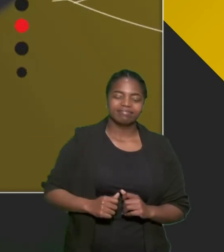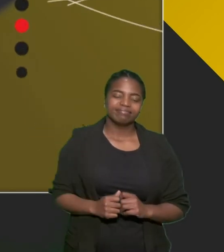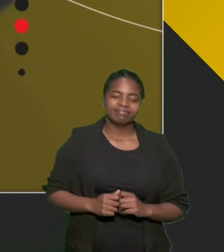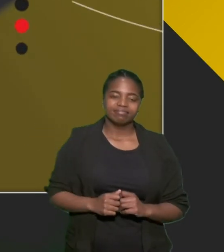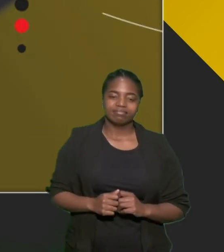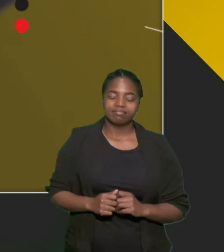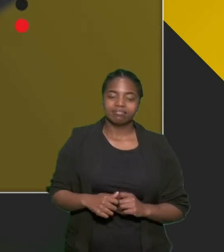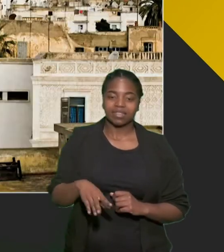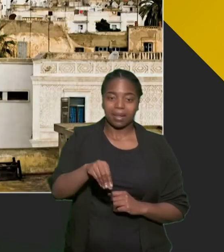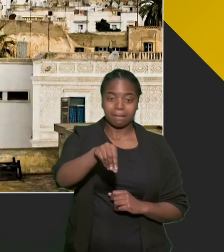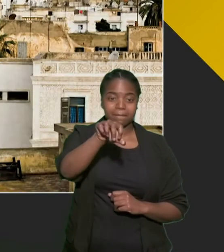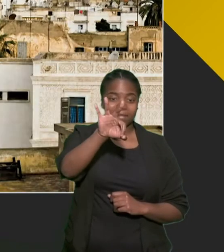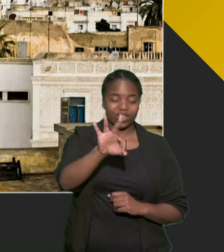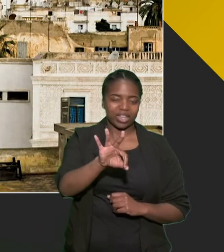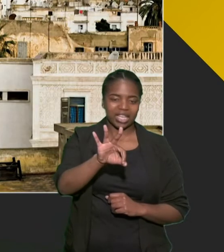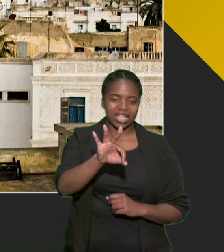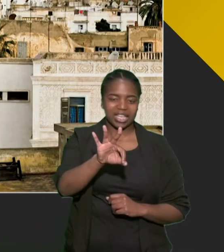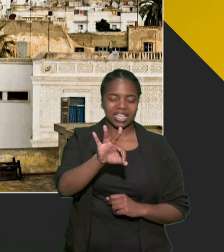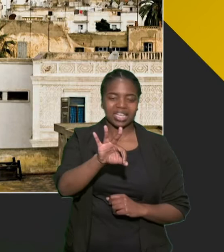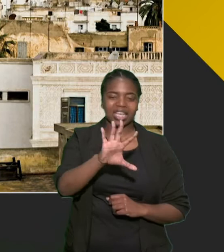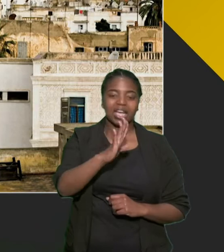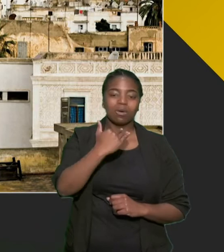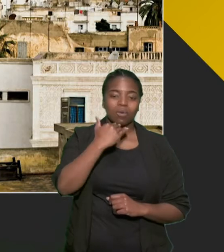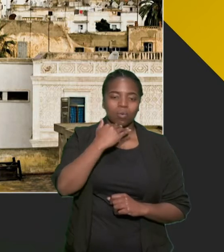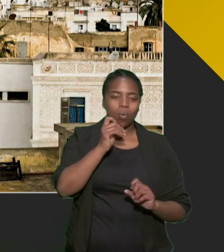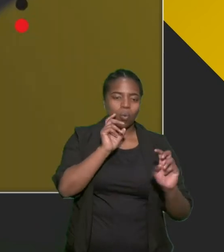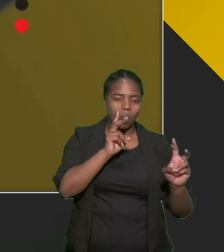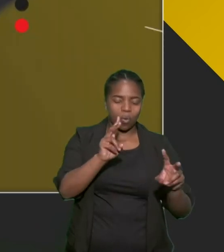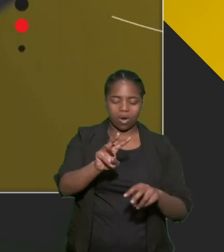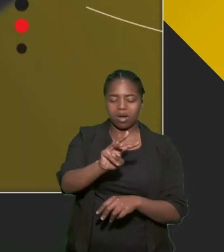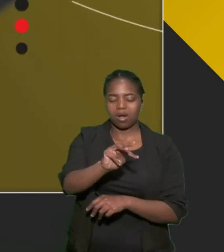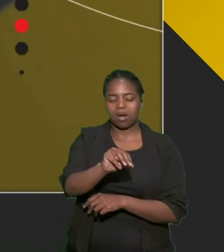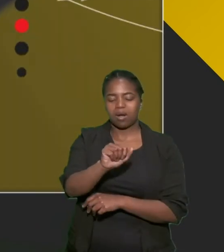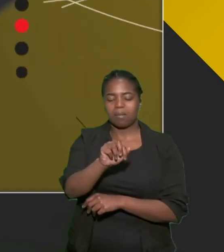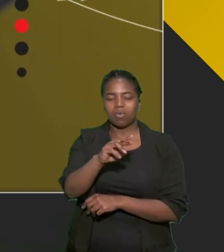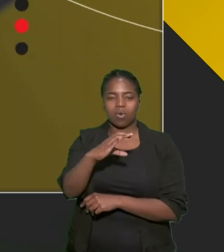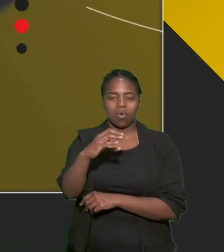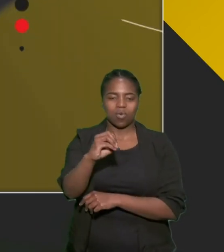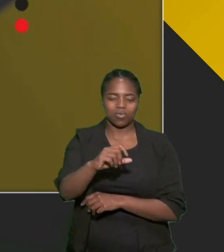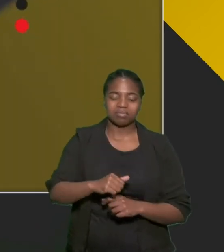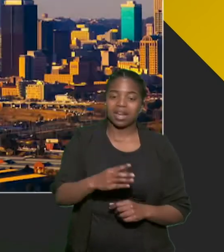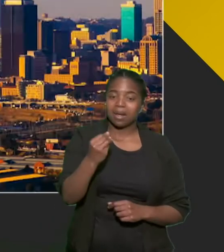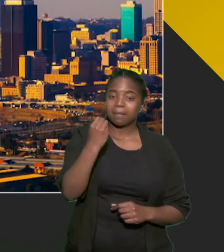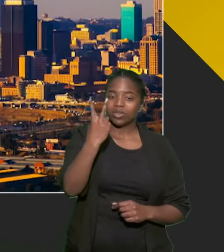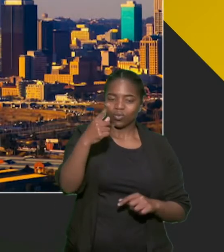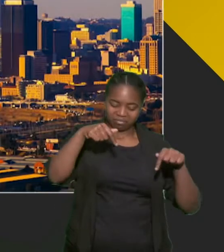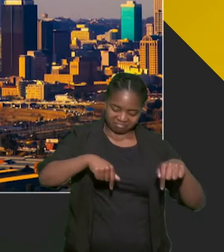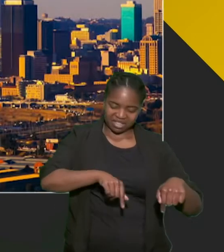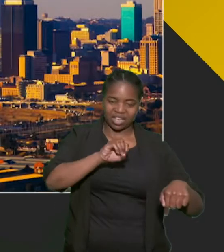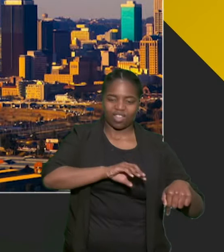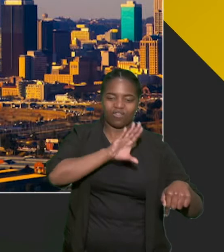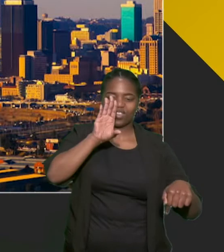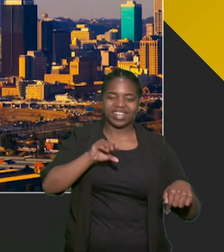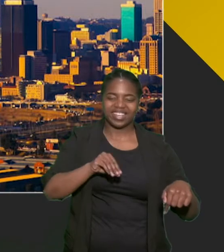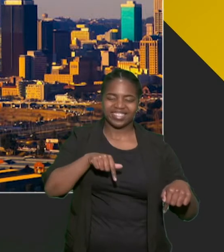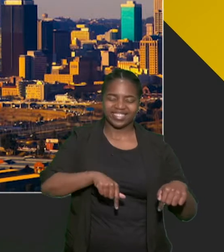And at number 3, sought out destination, it is Morocco. And number 2, home country,